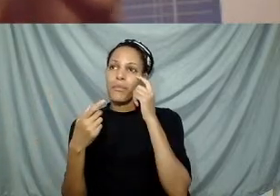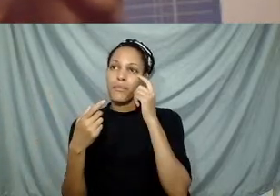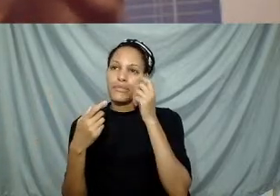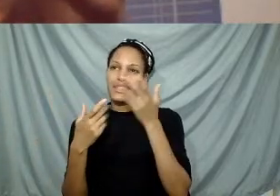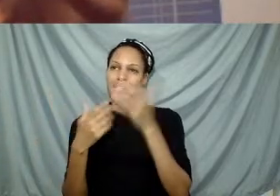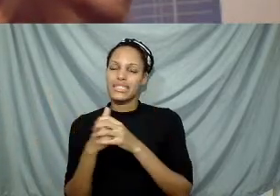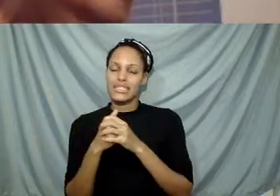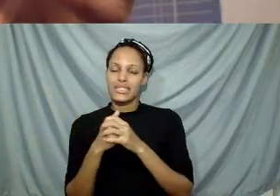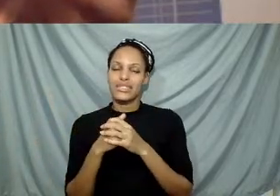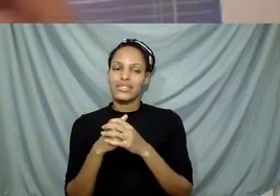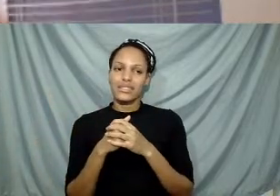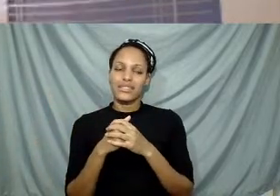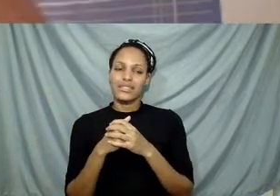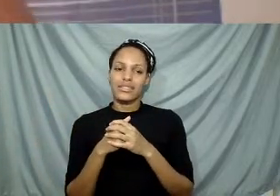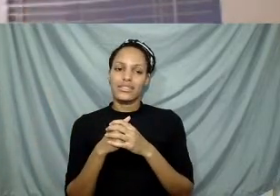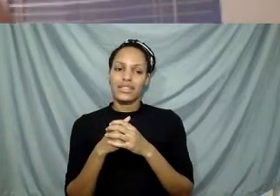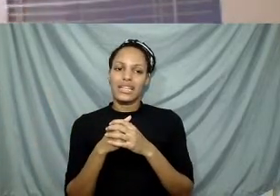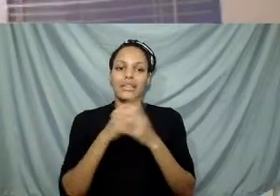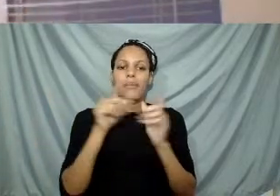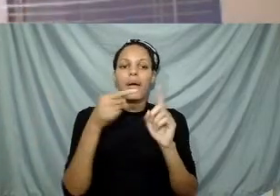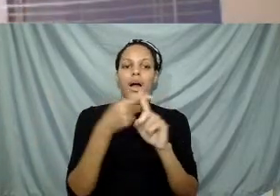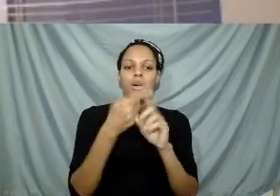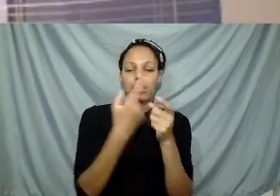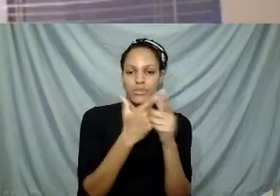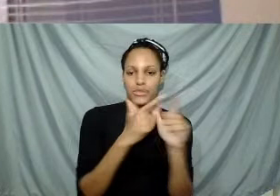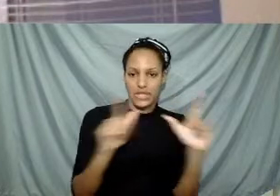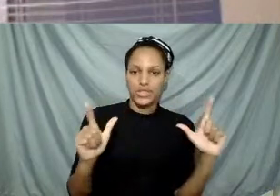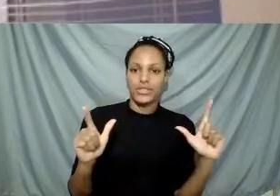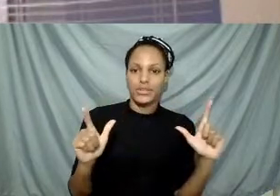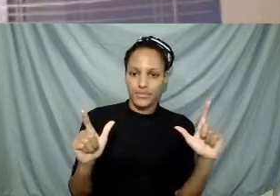that it's about liberation.